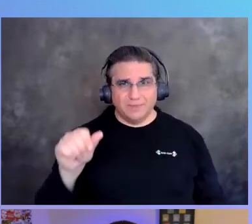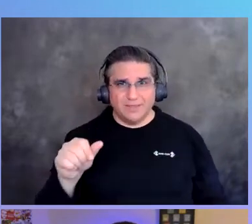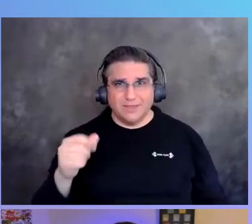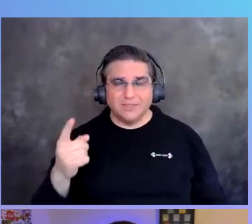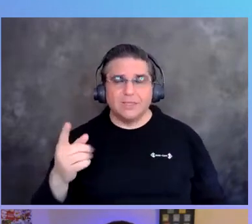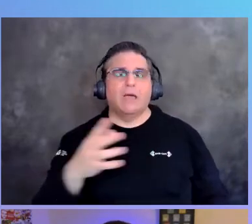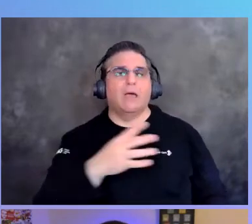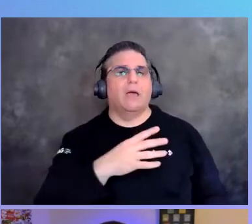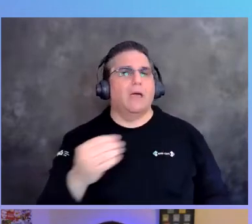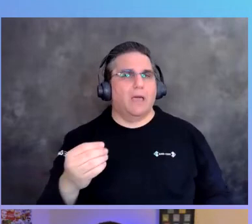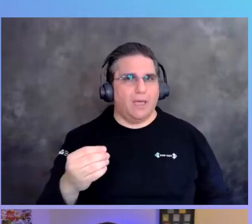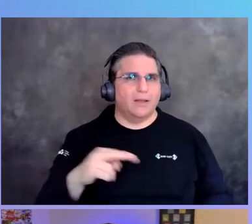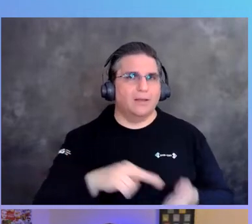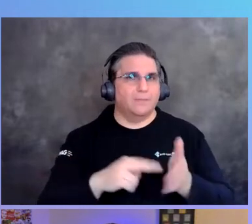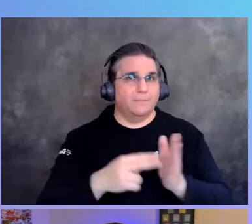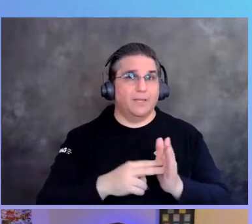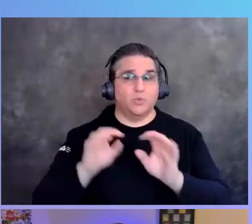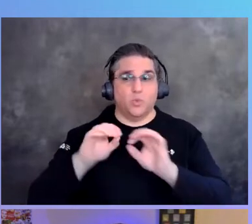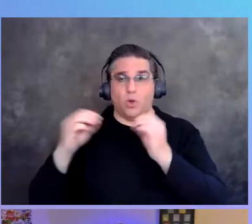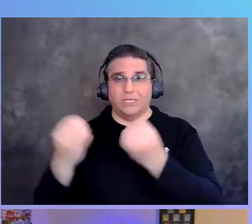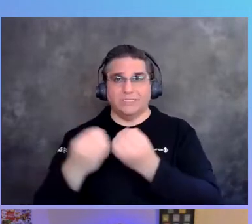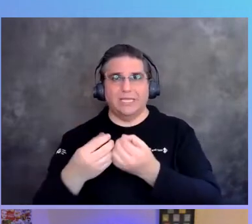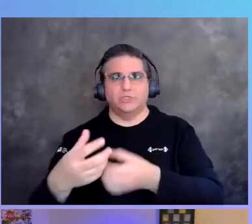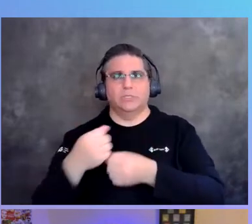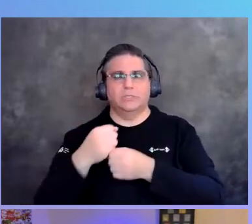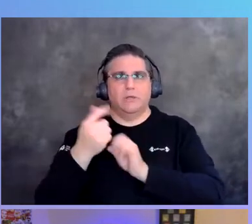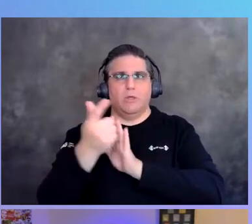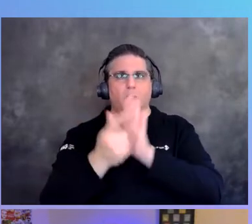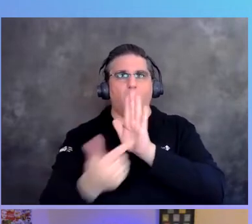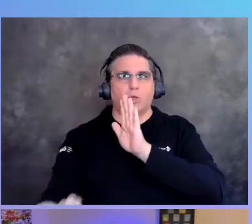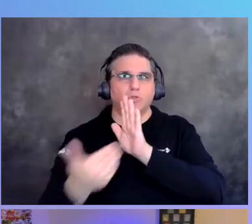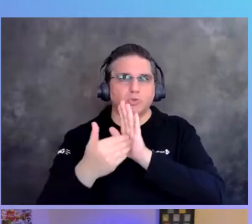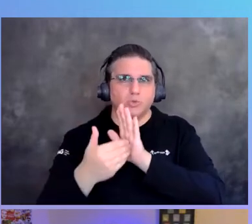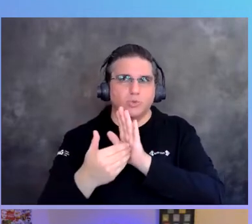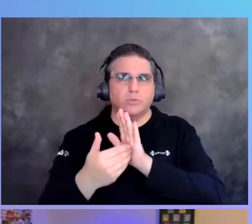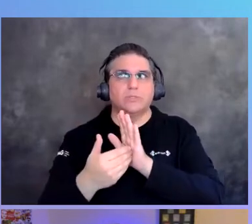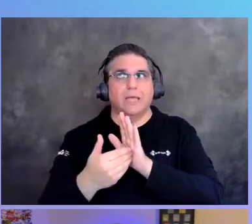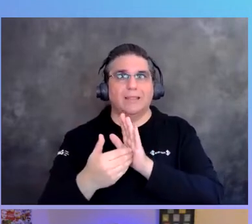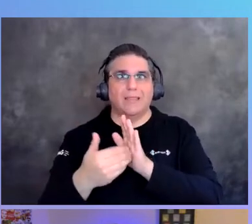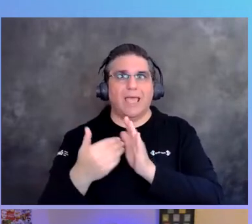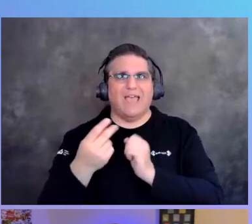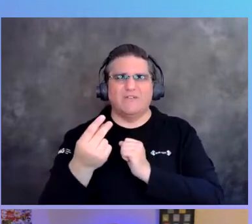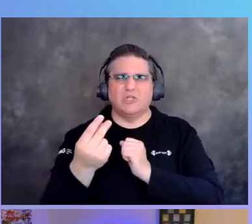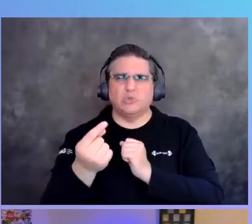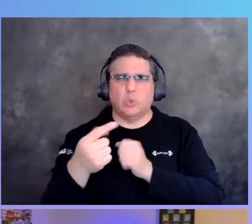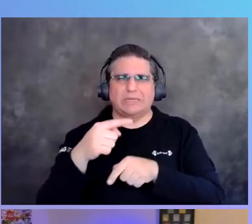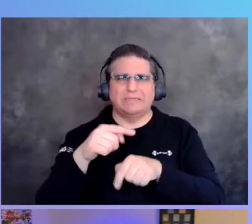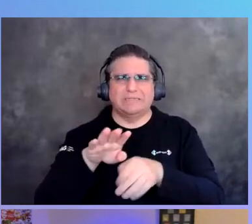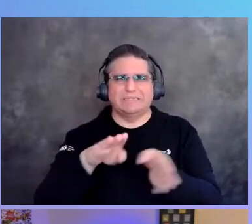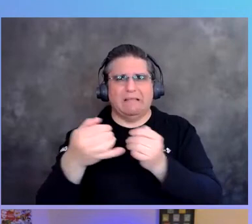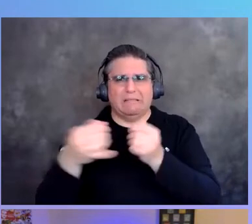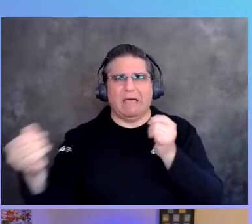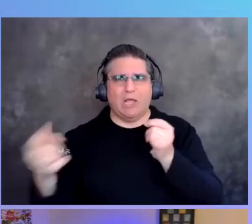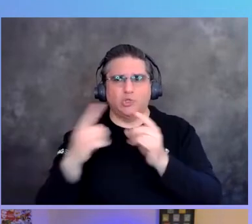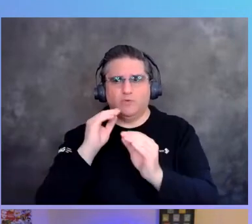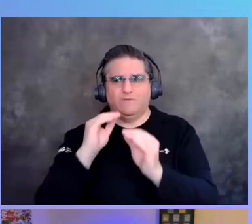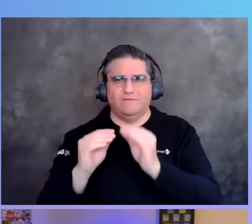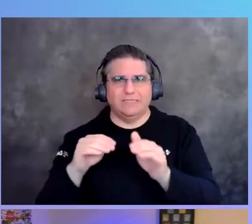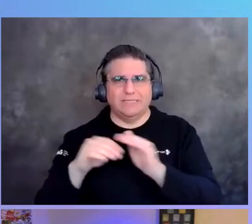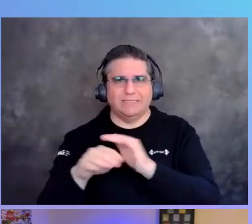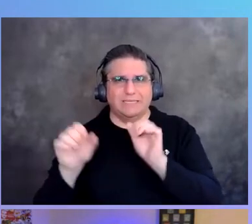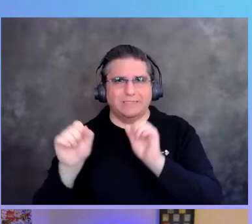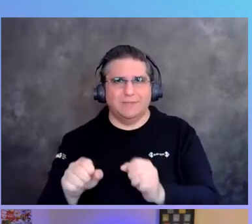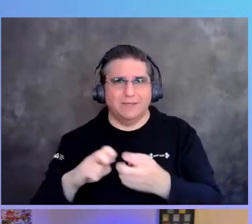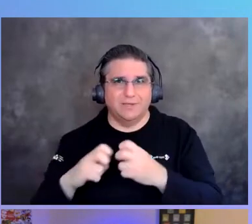in organizations being hit with lawsuits that contain tight deadlines to fix these accessibility issues. This is necessary